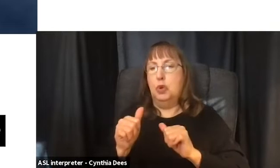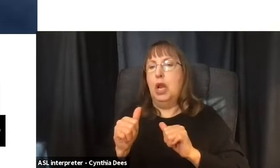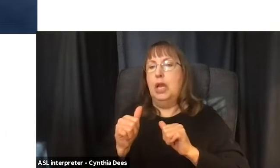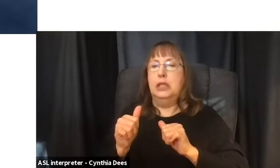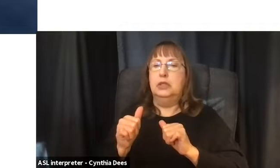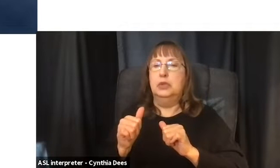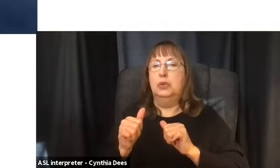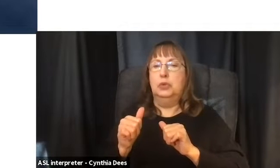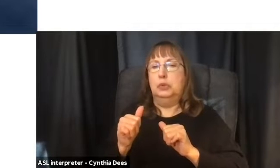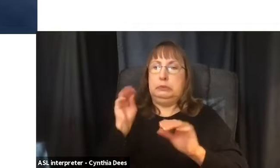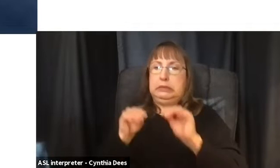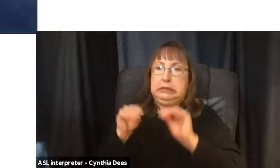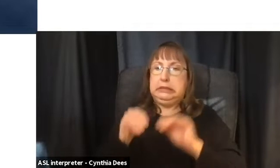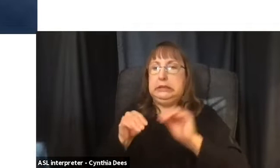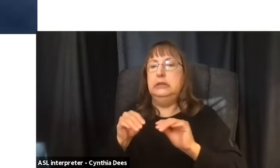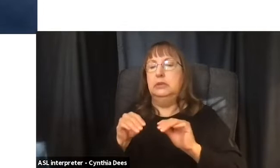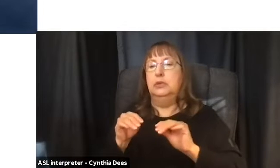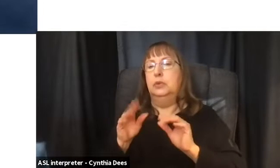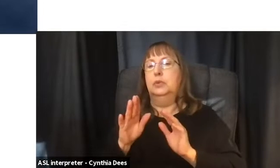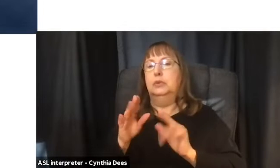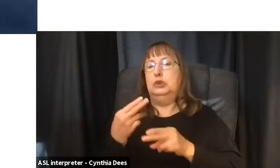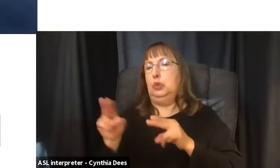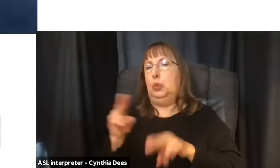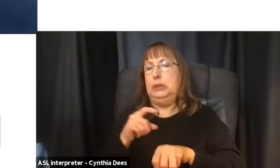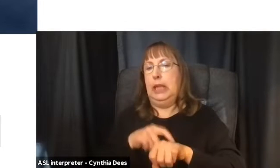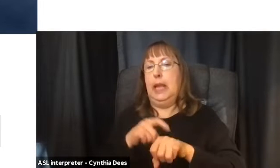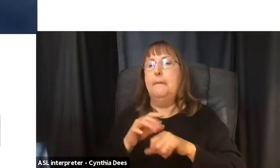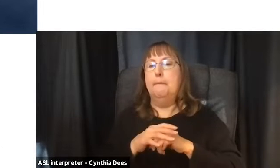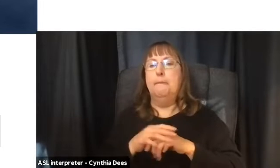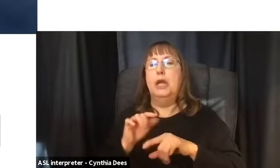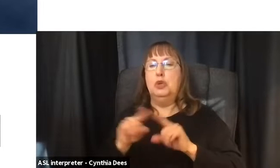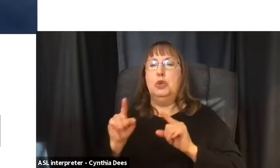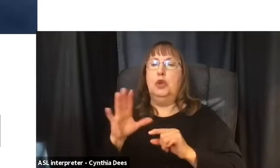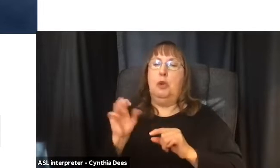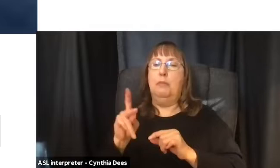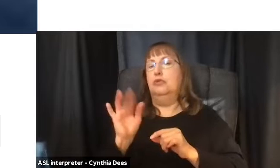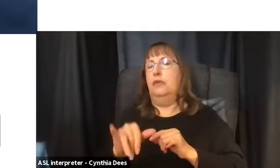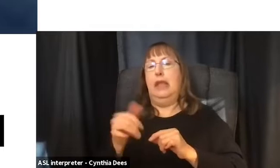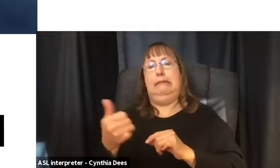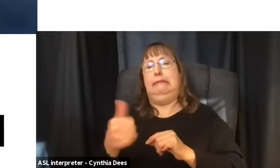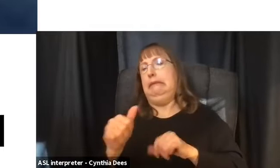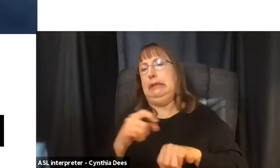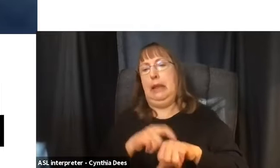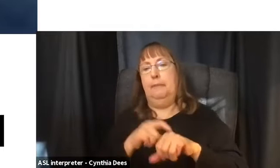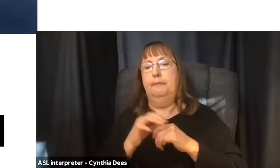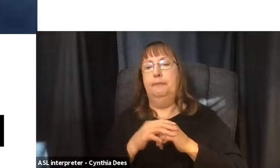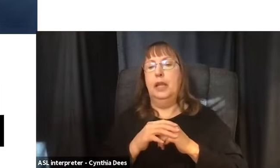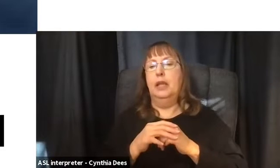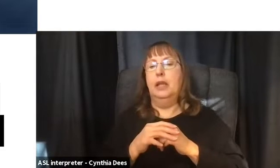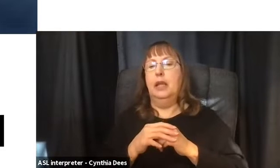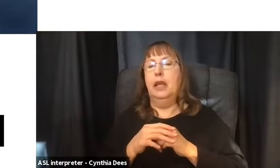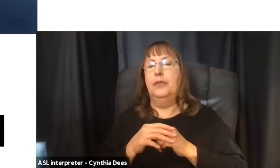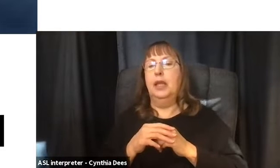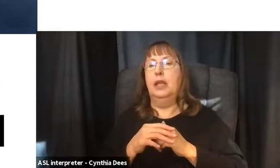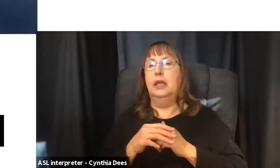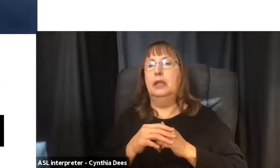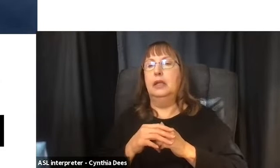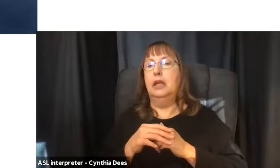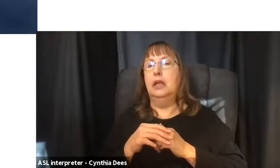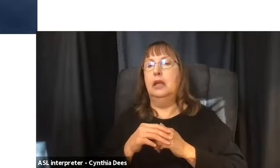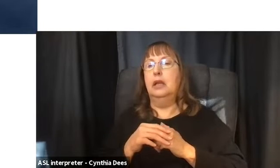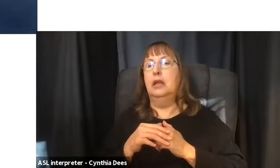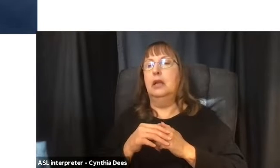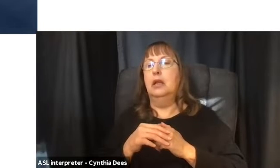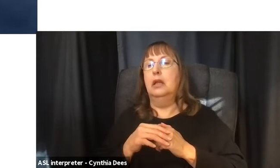of time here, but that's something that you can return to and look at your leisure. And then the other thing is something that I